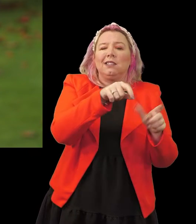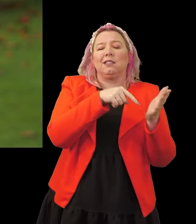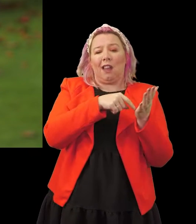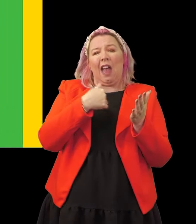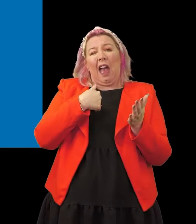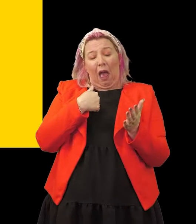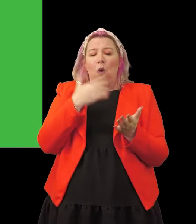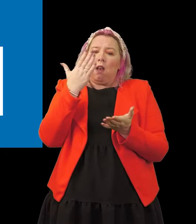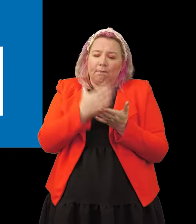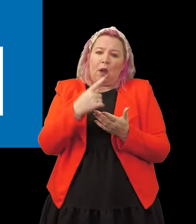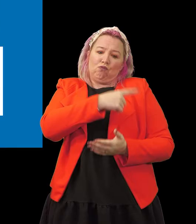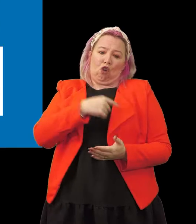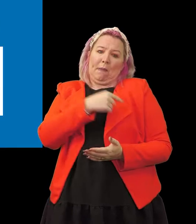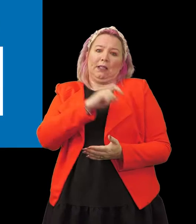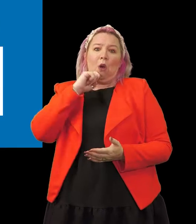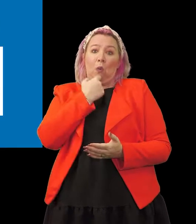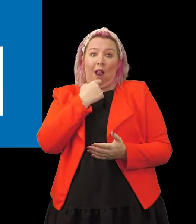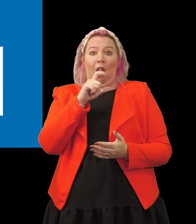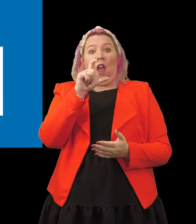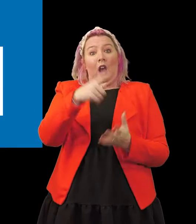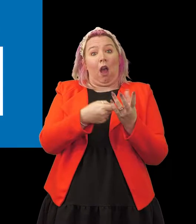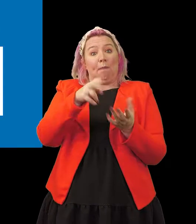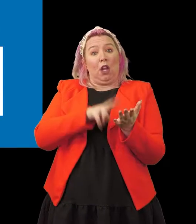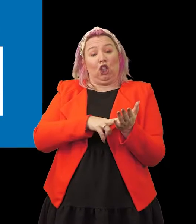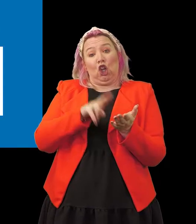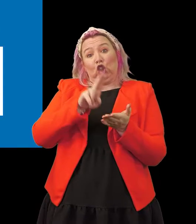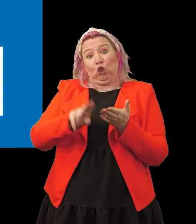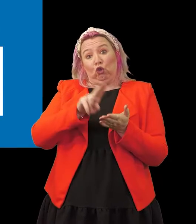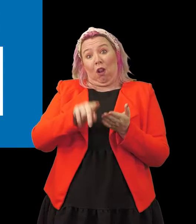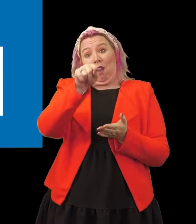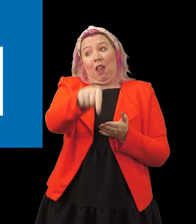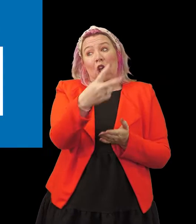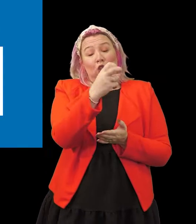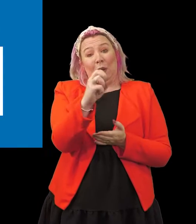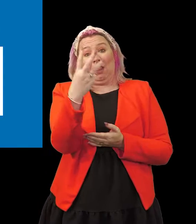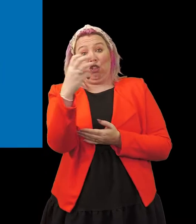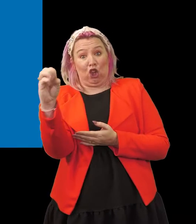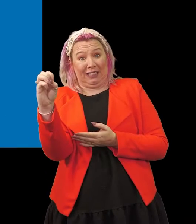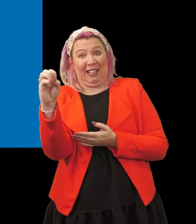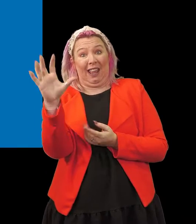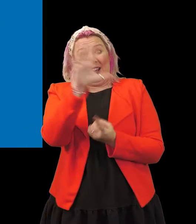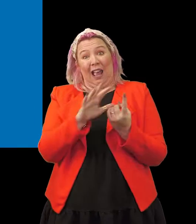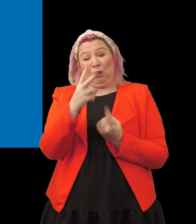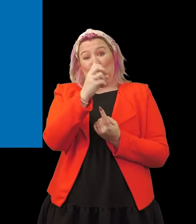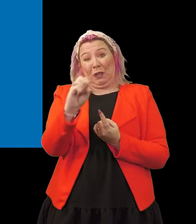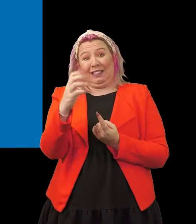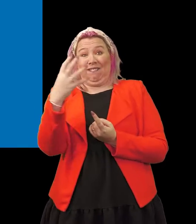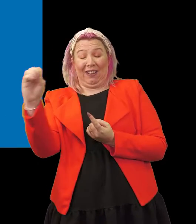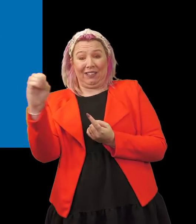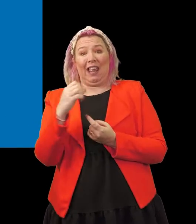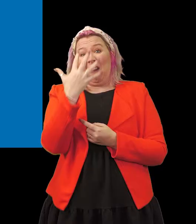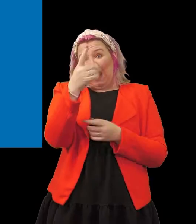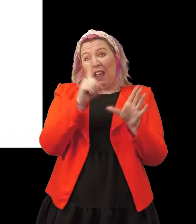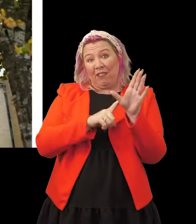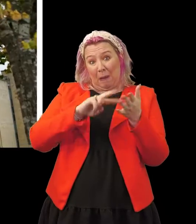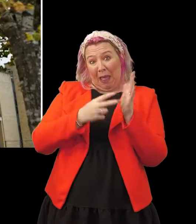our commitment to going carbon neutral as an organisation by 2030 and as a county by 2050. We have now published our first 5-year